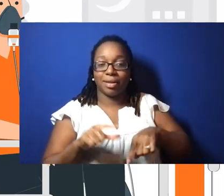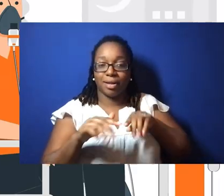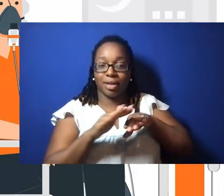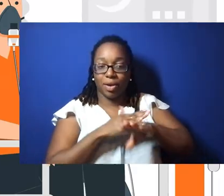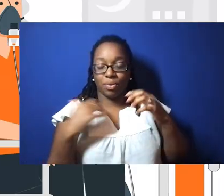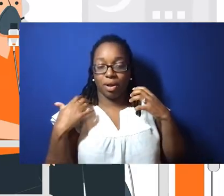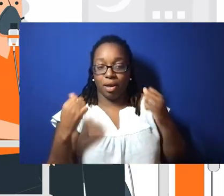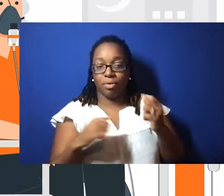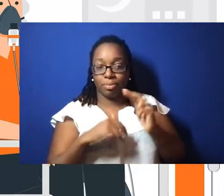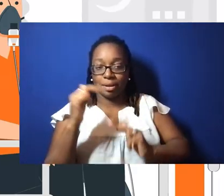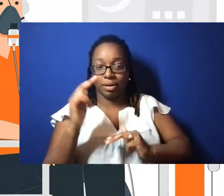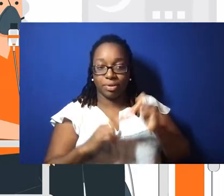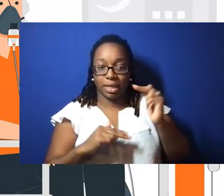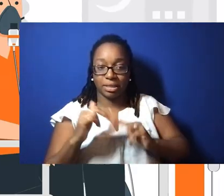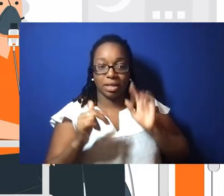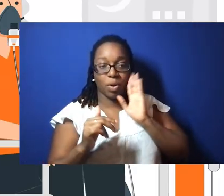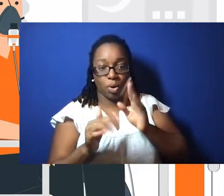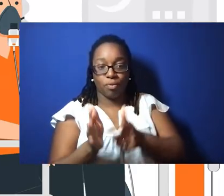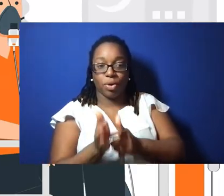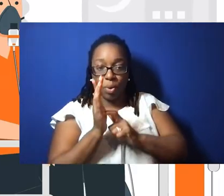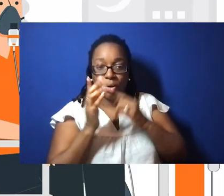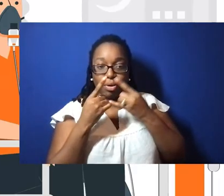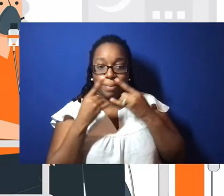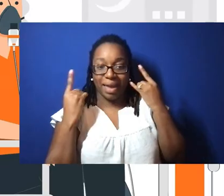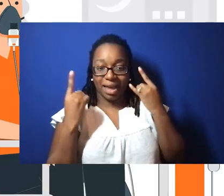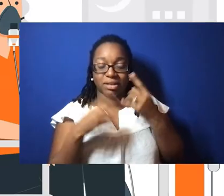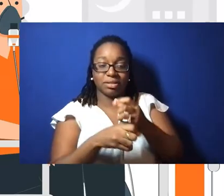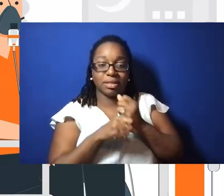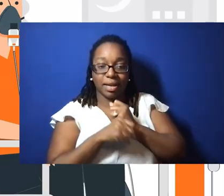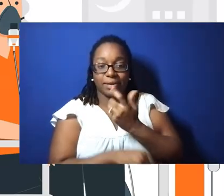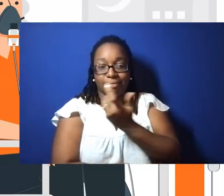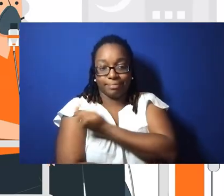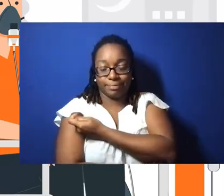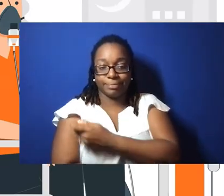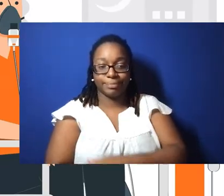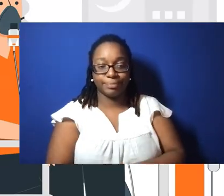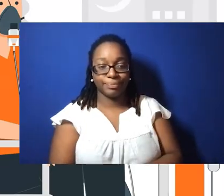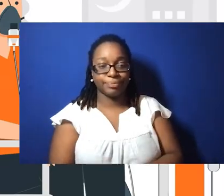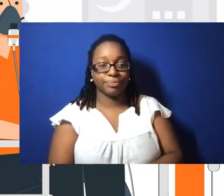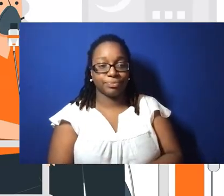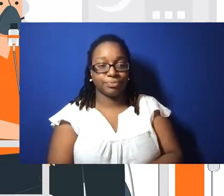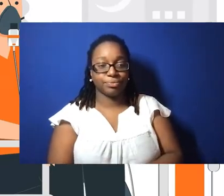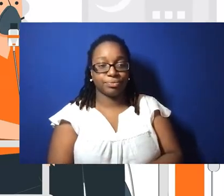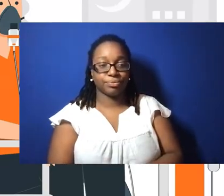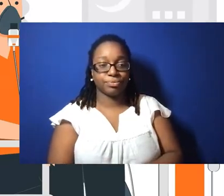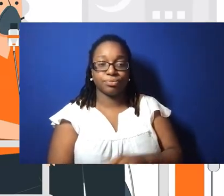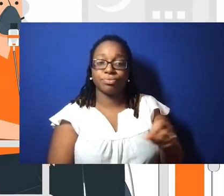being unable to enter health facilities that require masking to receive a vaccination.